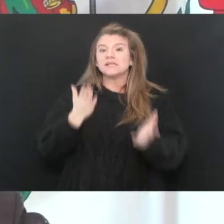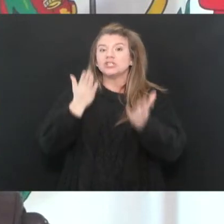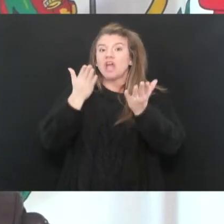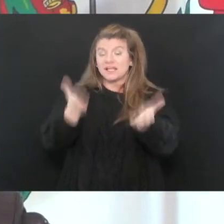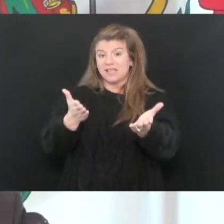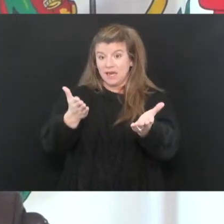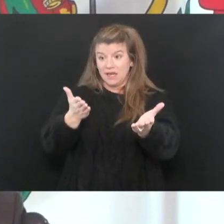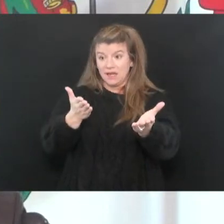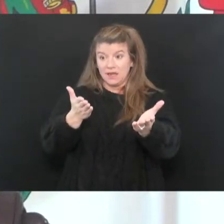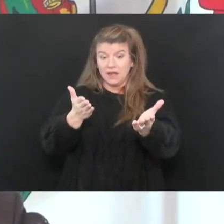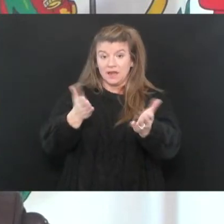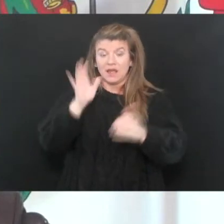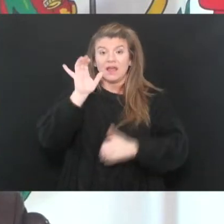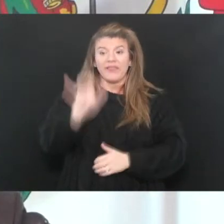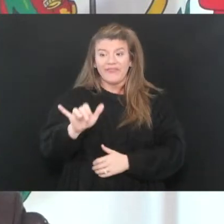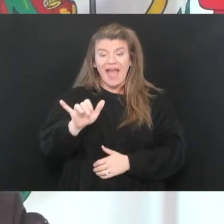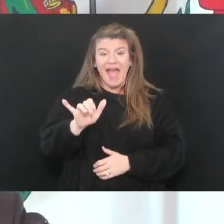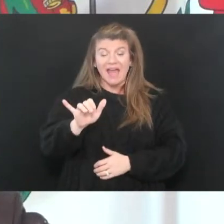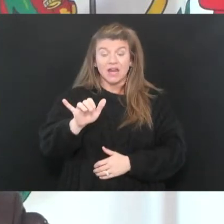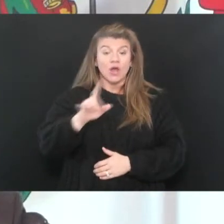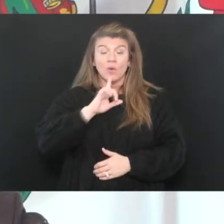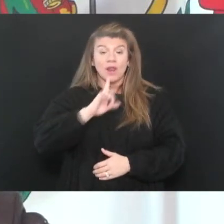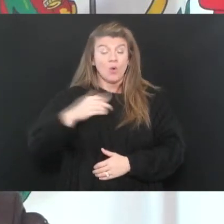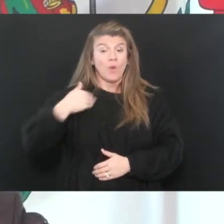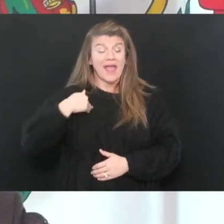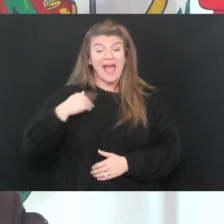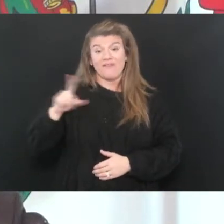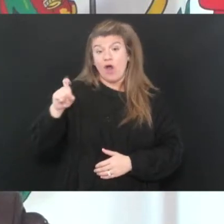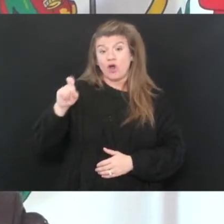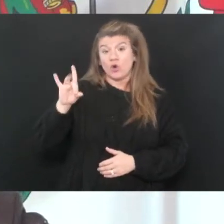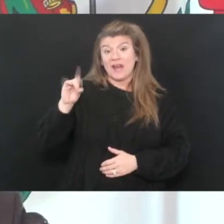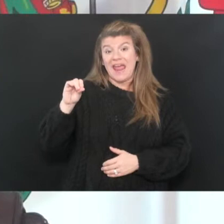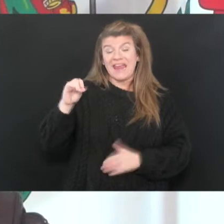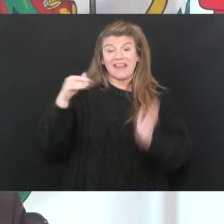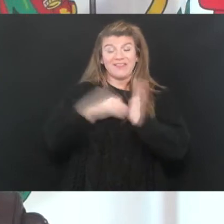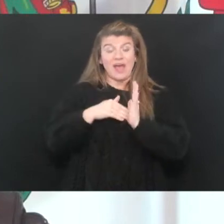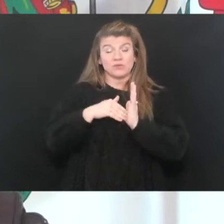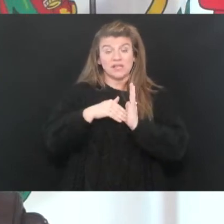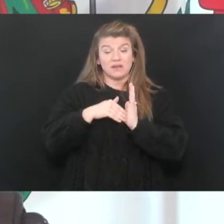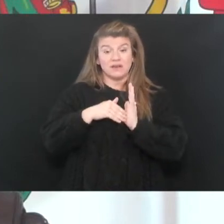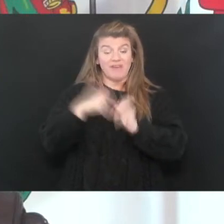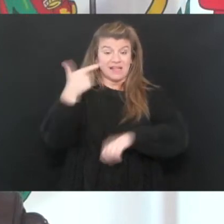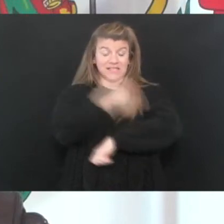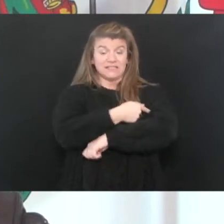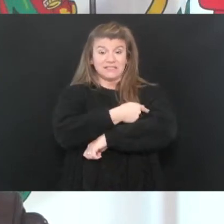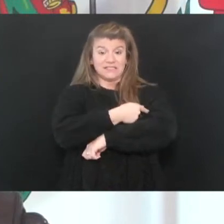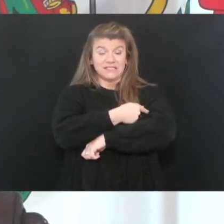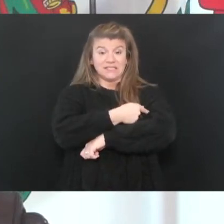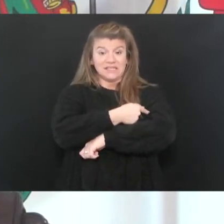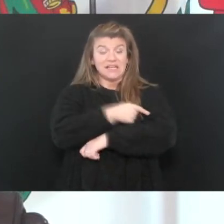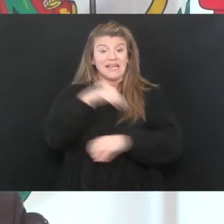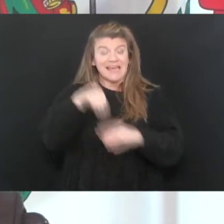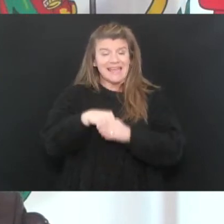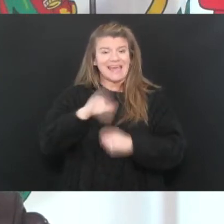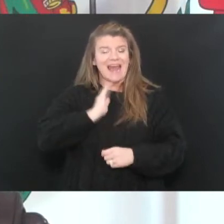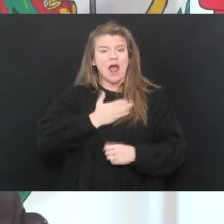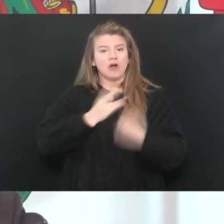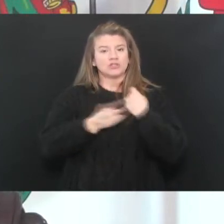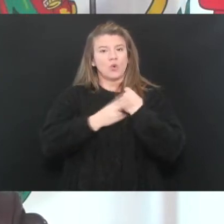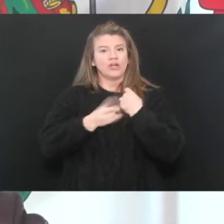that we have got 180,000 vaccines in inventory right